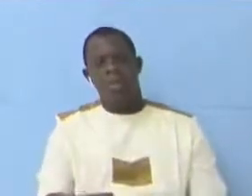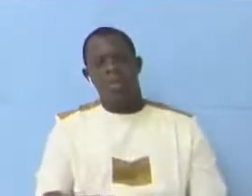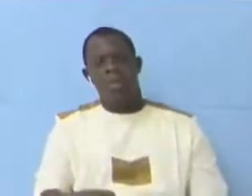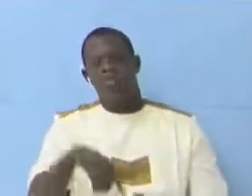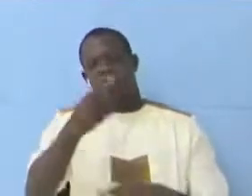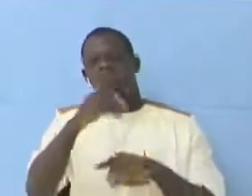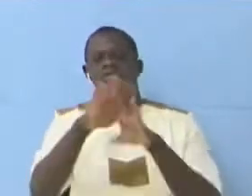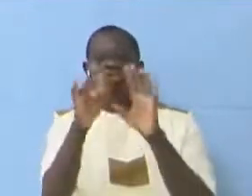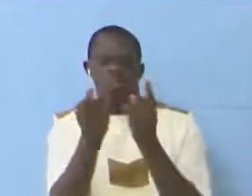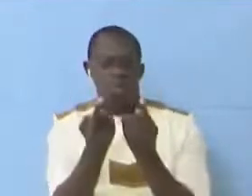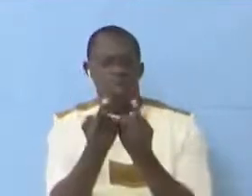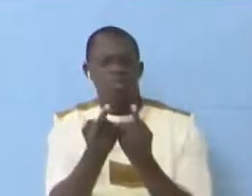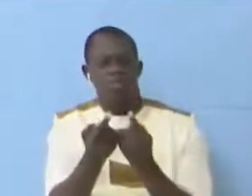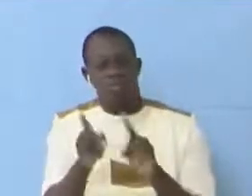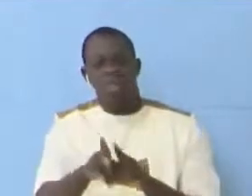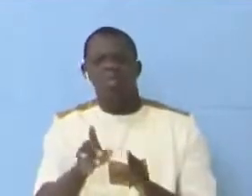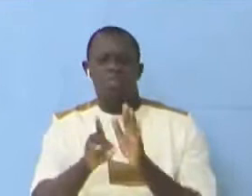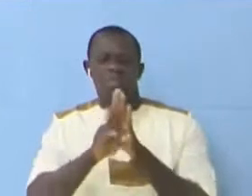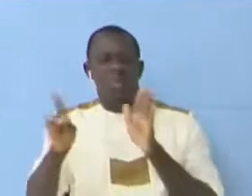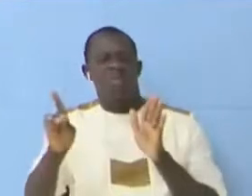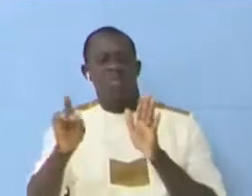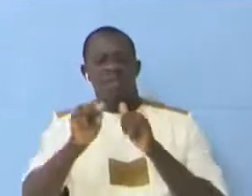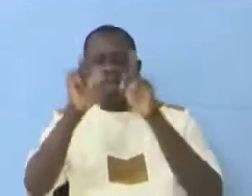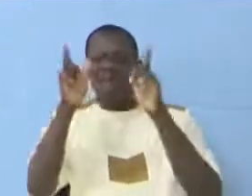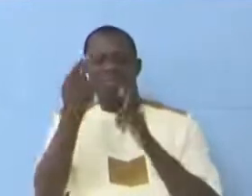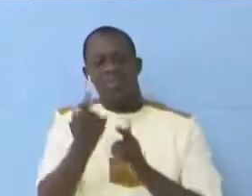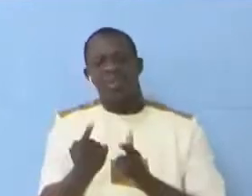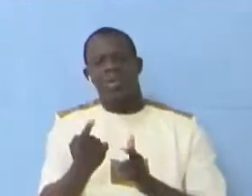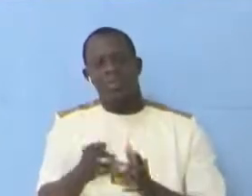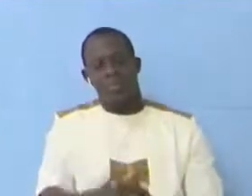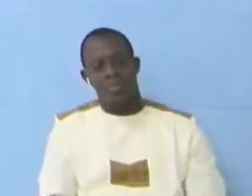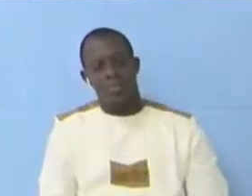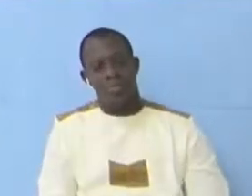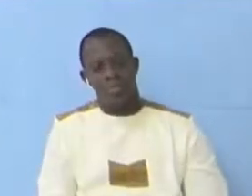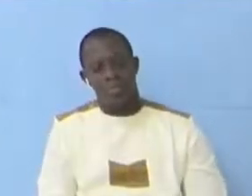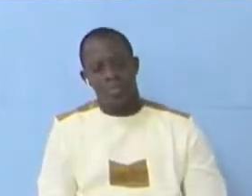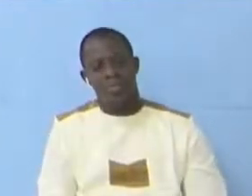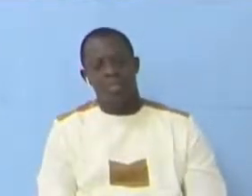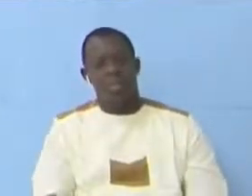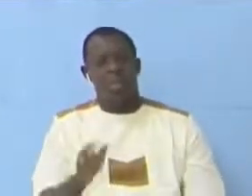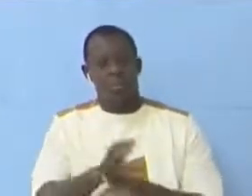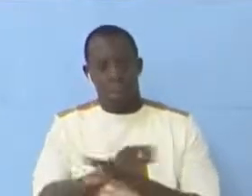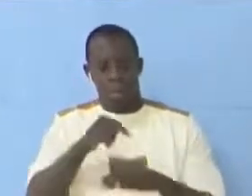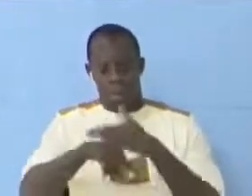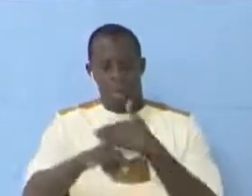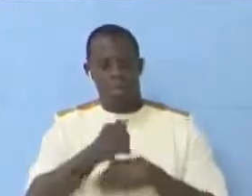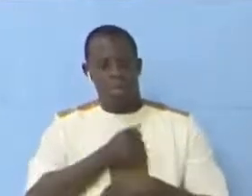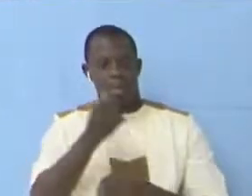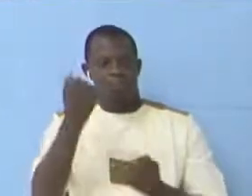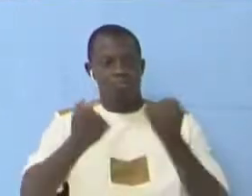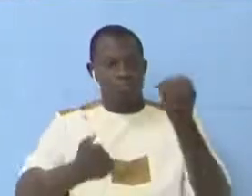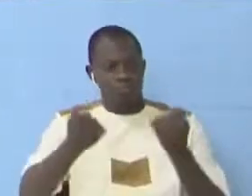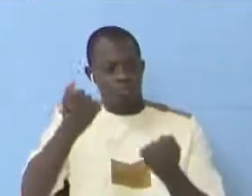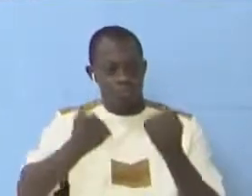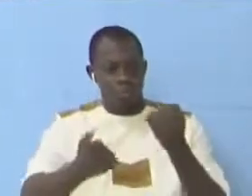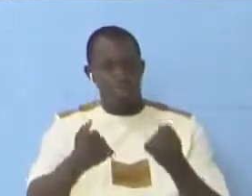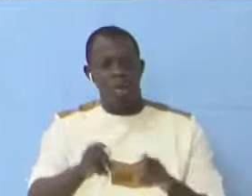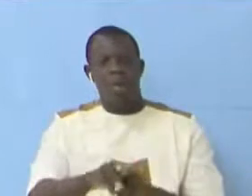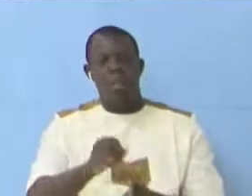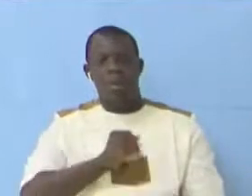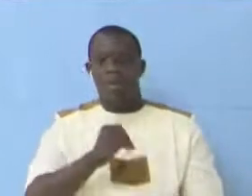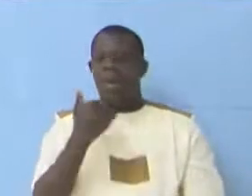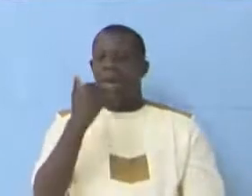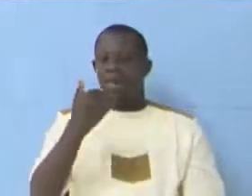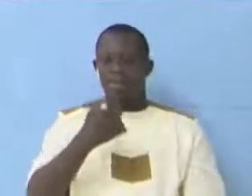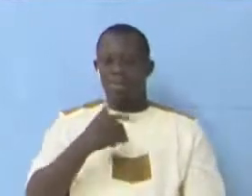personal. ci loo xam ne daal suñ mbiri bopp la. Whilst in my car, ci suma biir oto bi nag. he asked